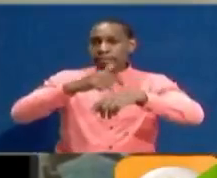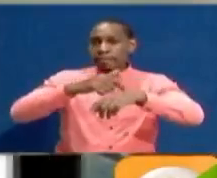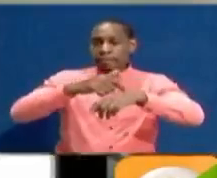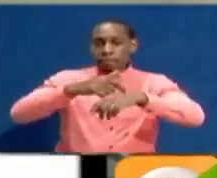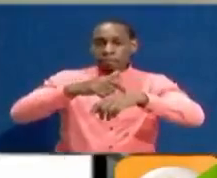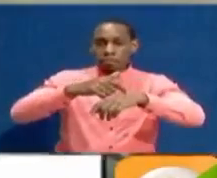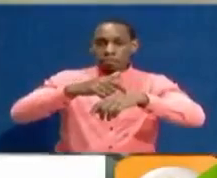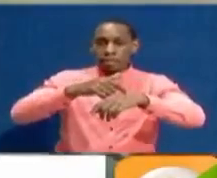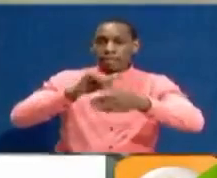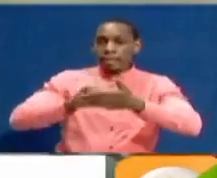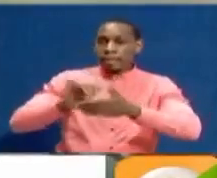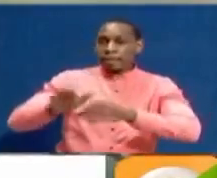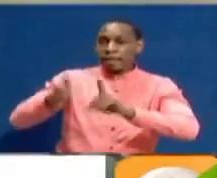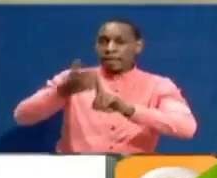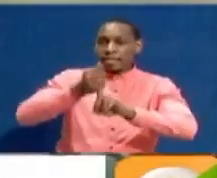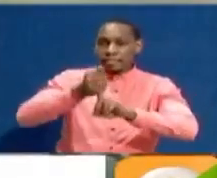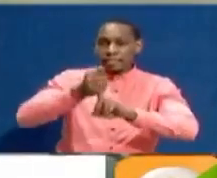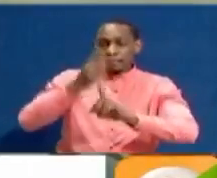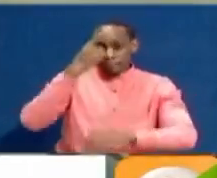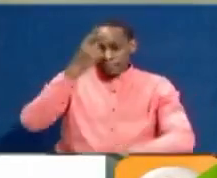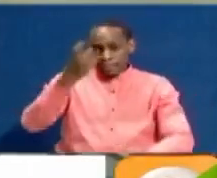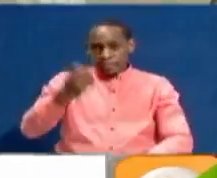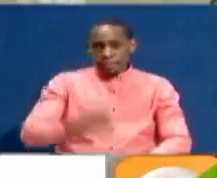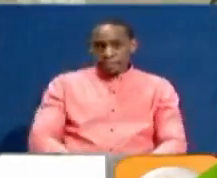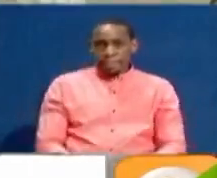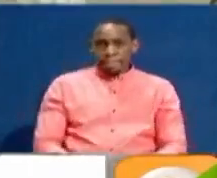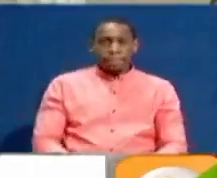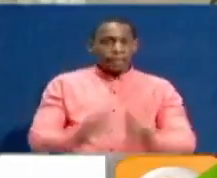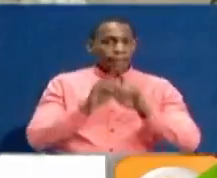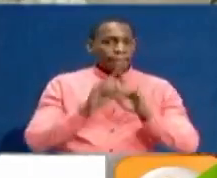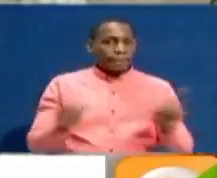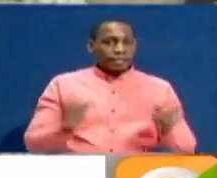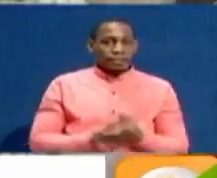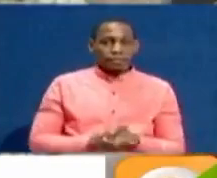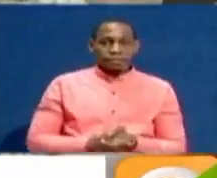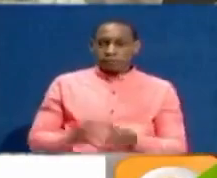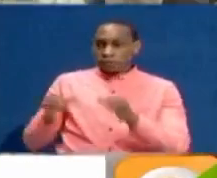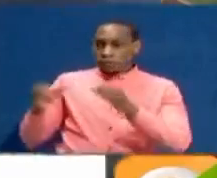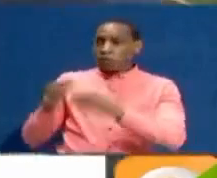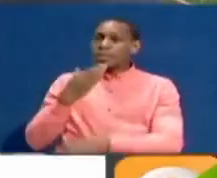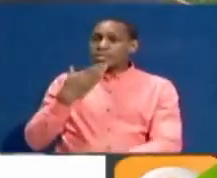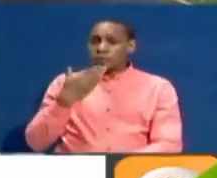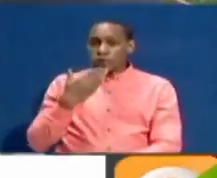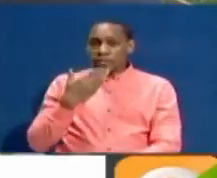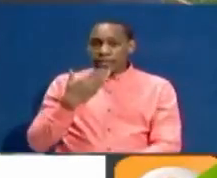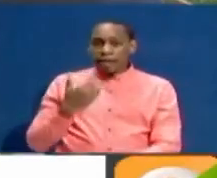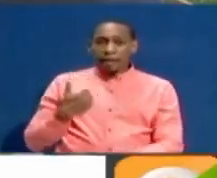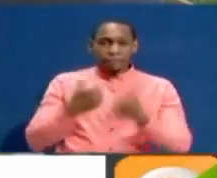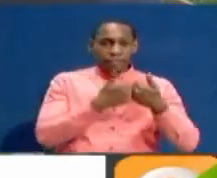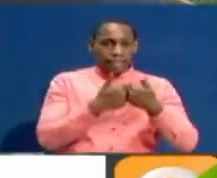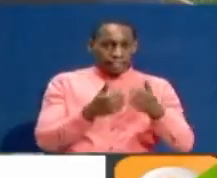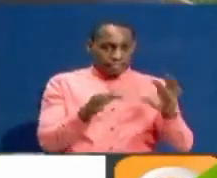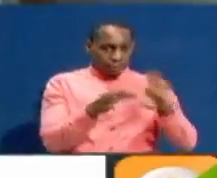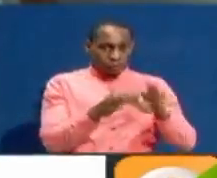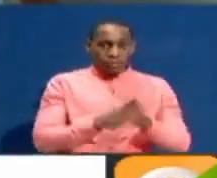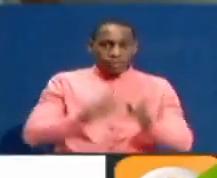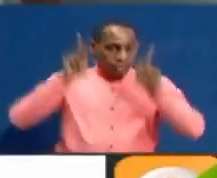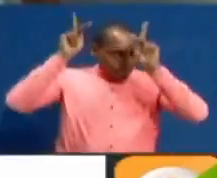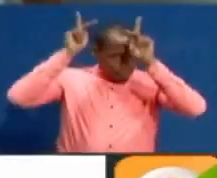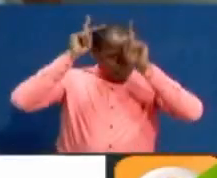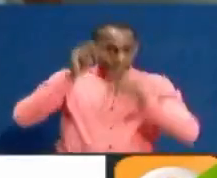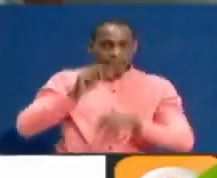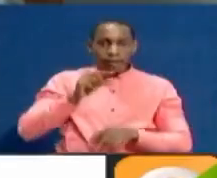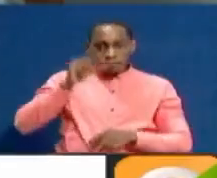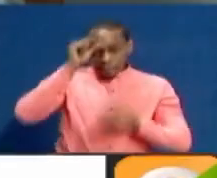wakati atarealize hiyo dream yake. However, the community is still facing the unity test, with Kakamega